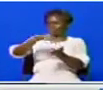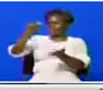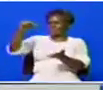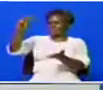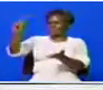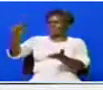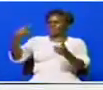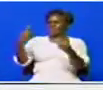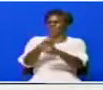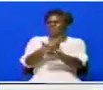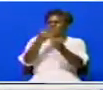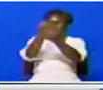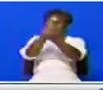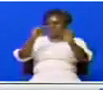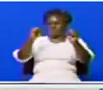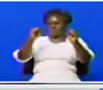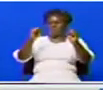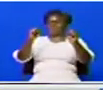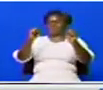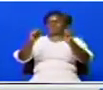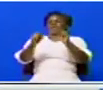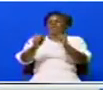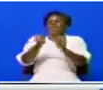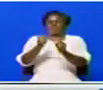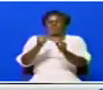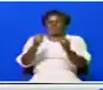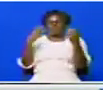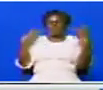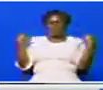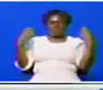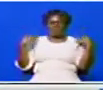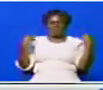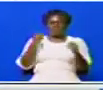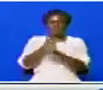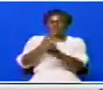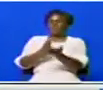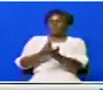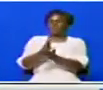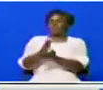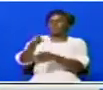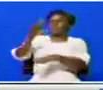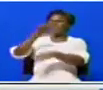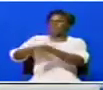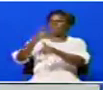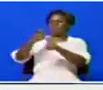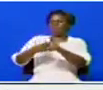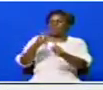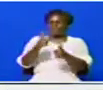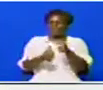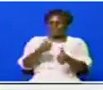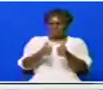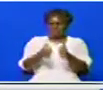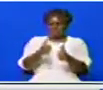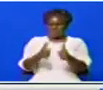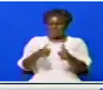various presidential candidates. So it's a very vigorous process just to make sure that the figures they're getting from the text relate